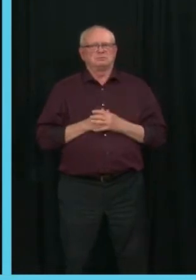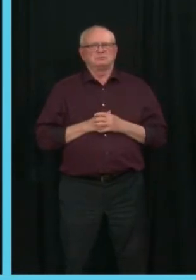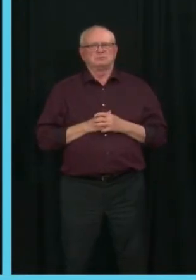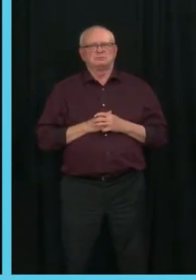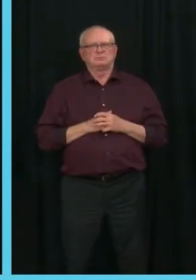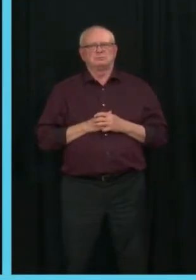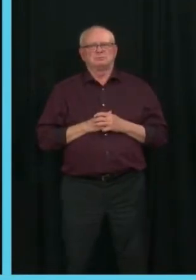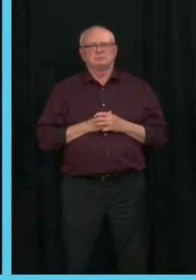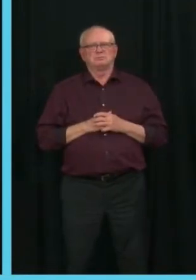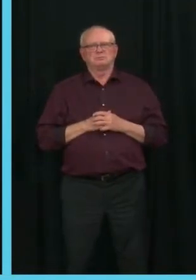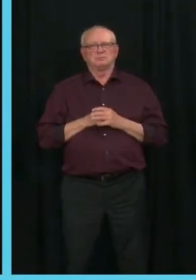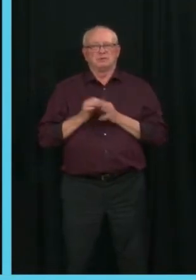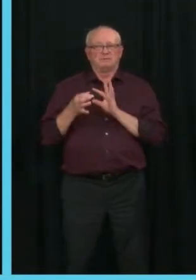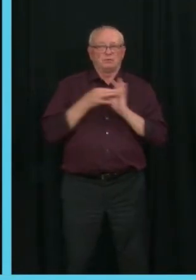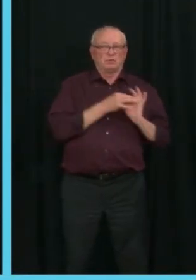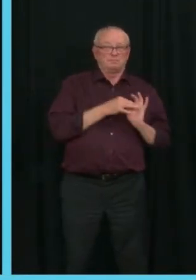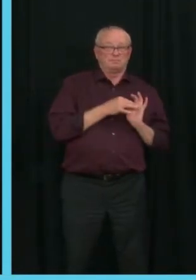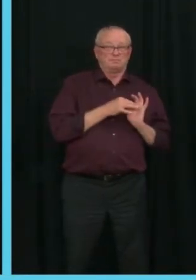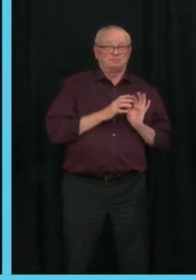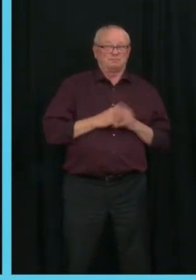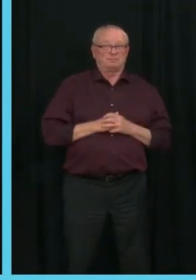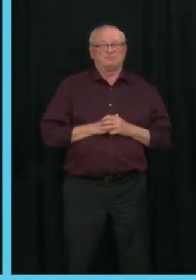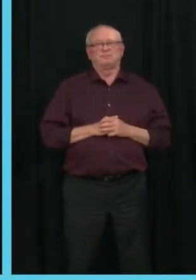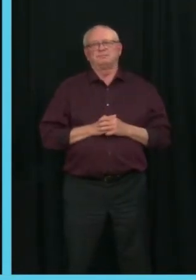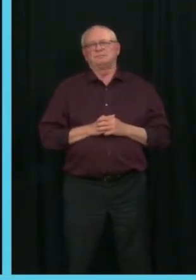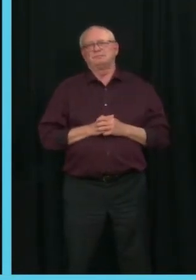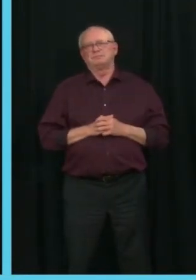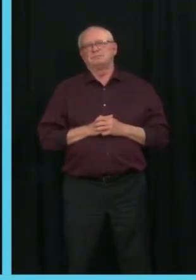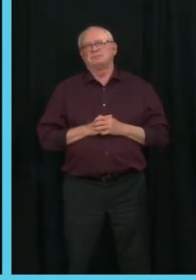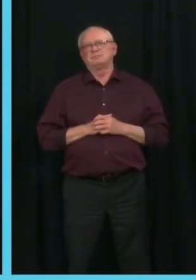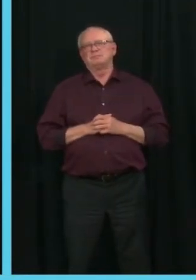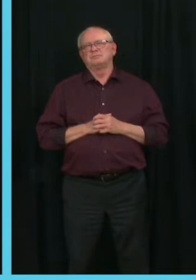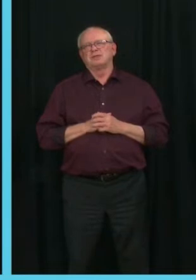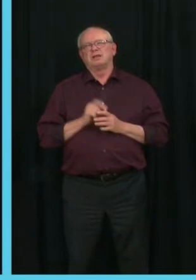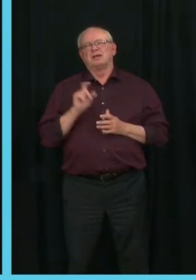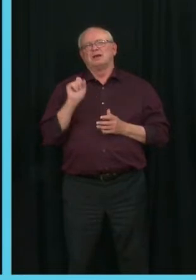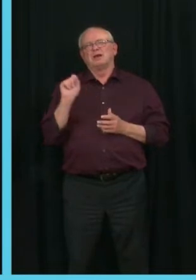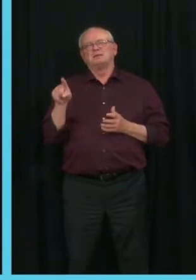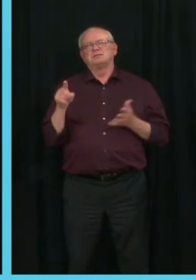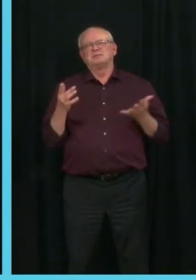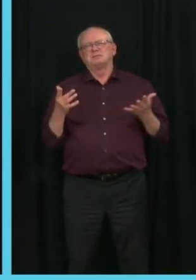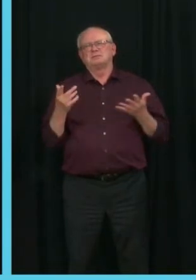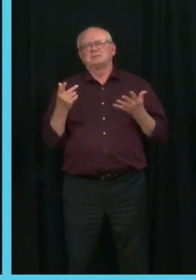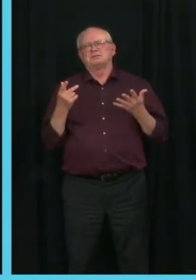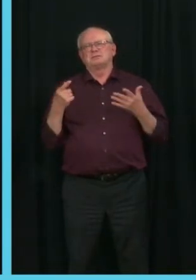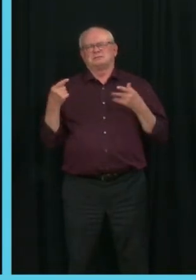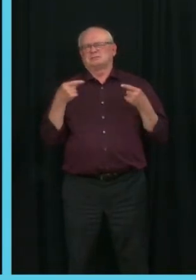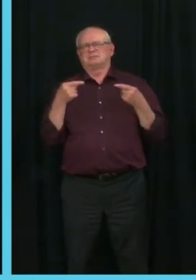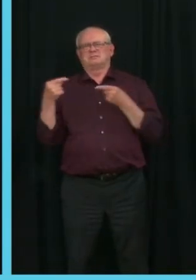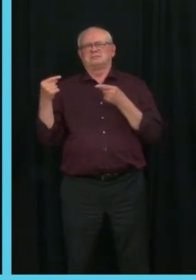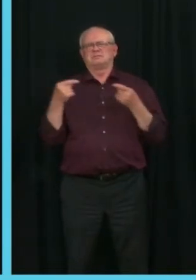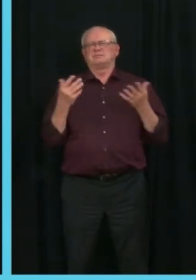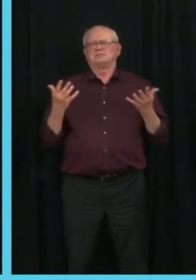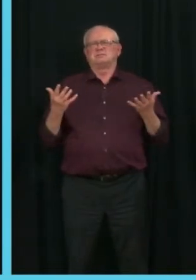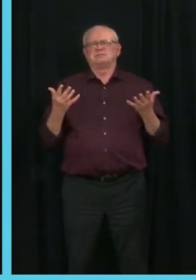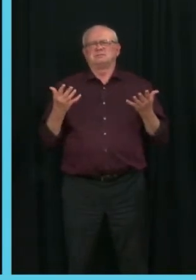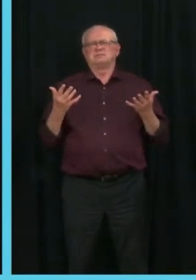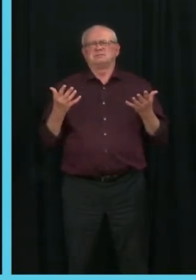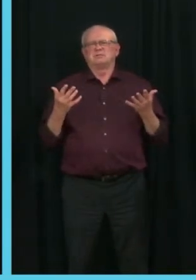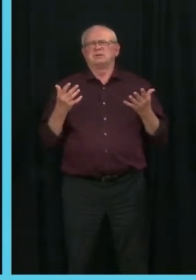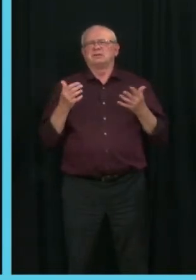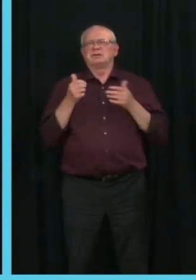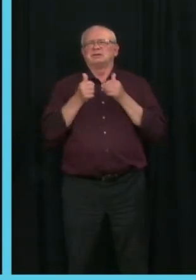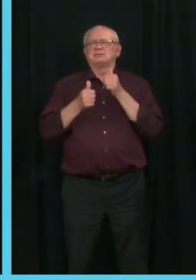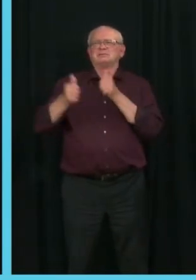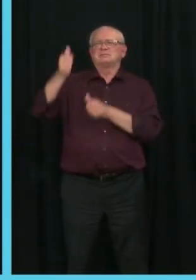James? Yeah, I'm just wondering what the argument is. I mean, you've talked a lot about regulatory uncertainty. I mean, this was an executive order. It wasn't through the